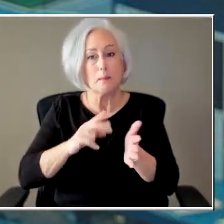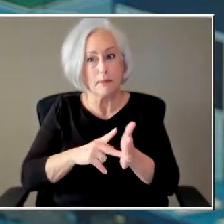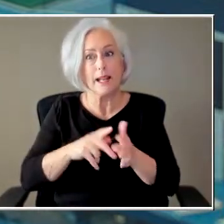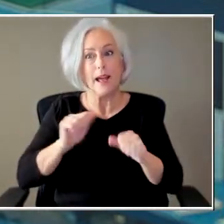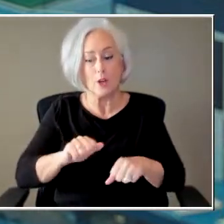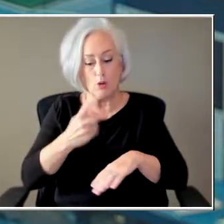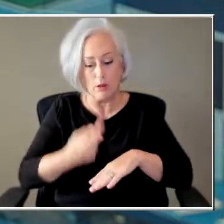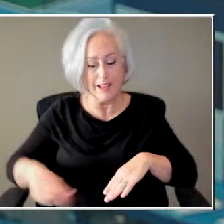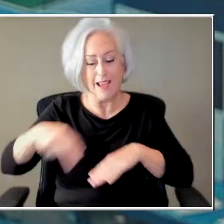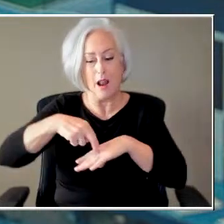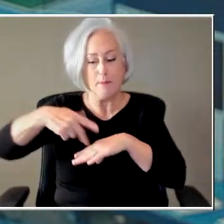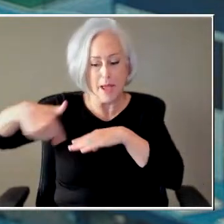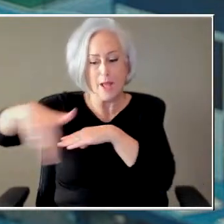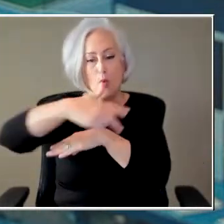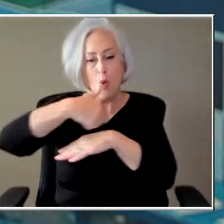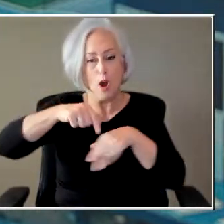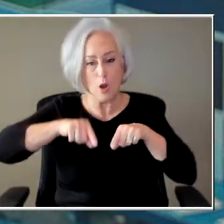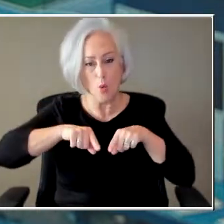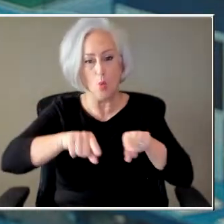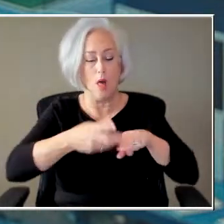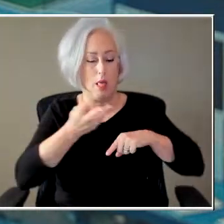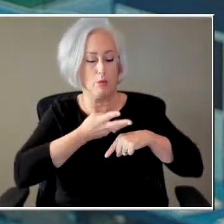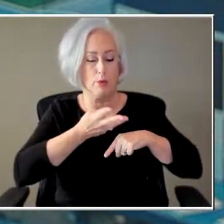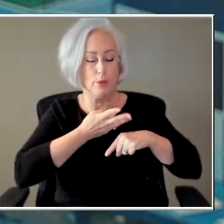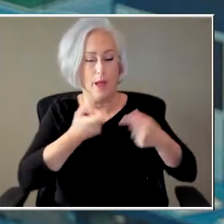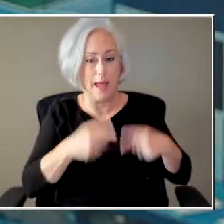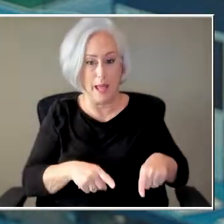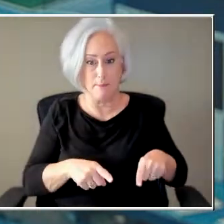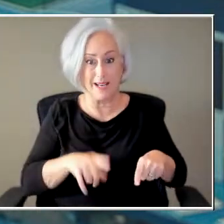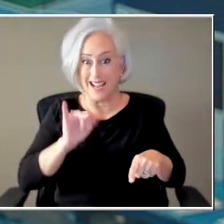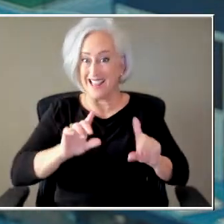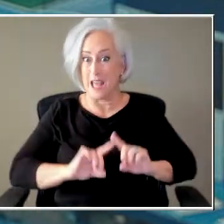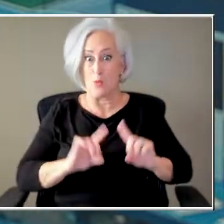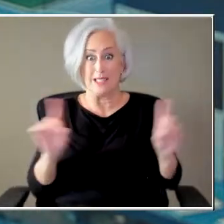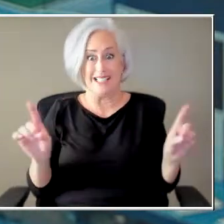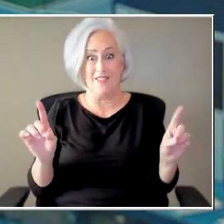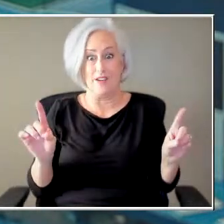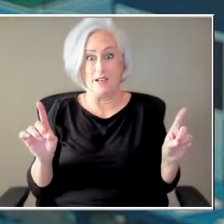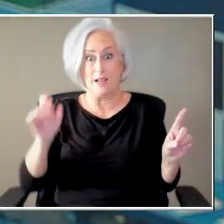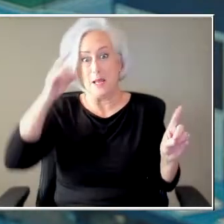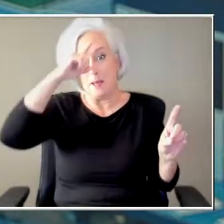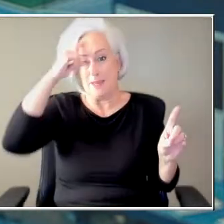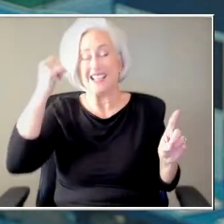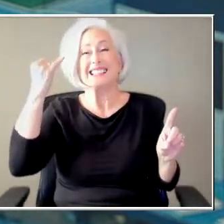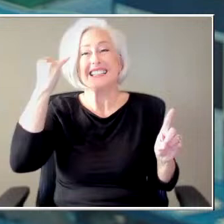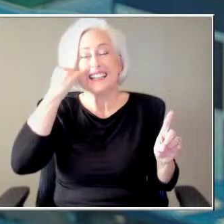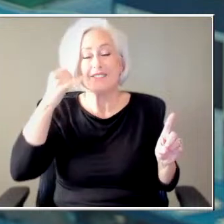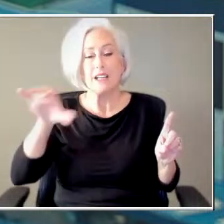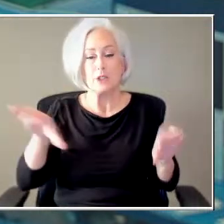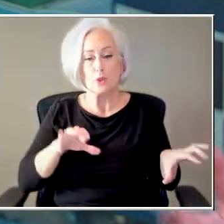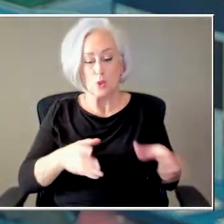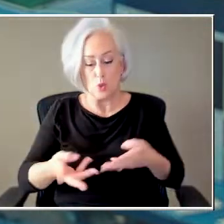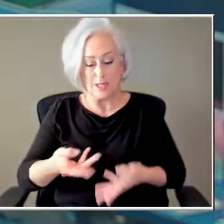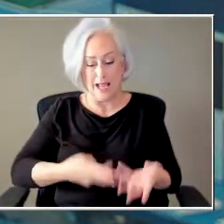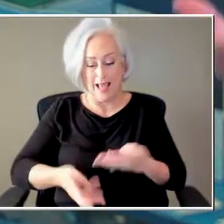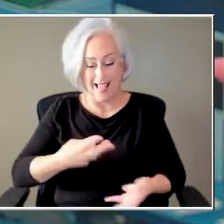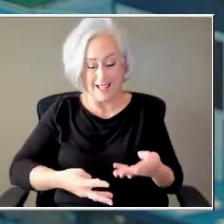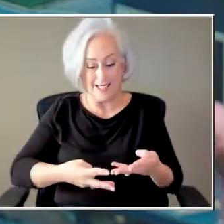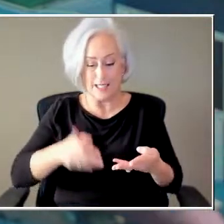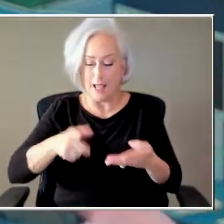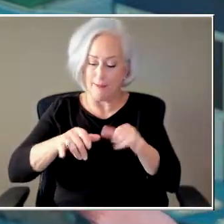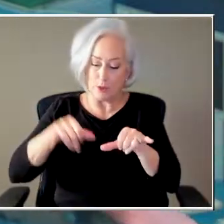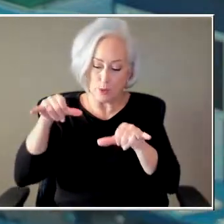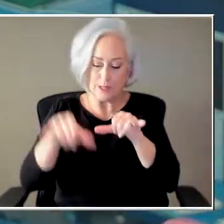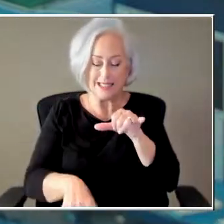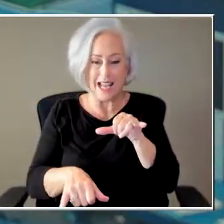infusion, which was very different because when I was doing dialysis, I could not leave my bedroom because I was connected and I would have had to haul the